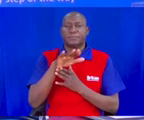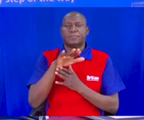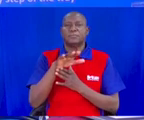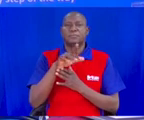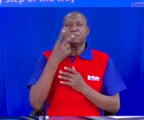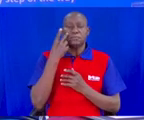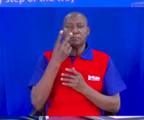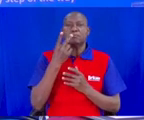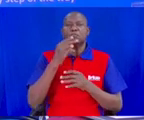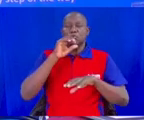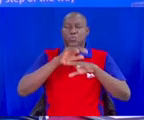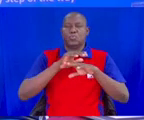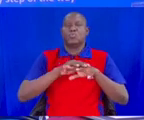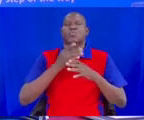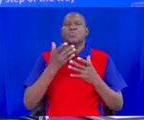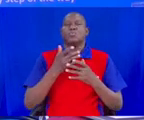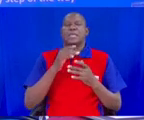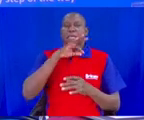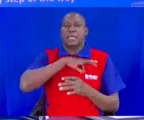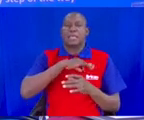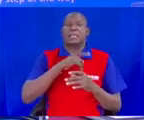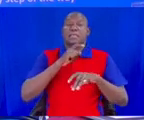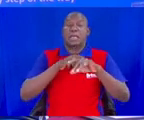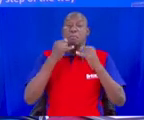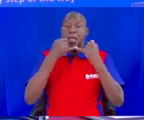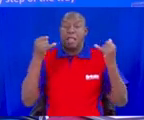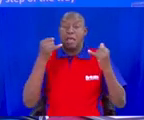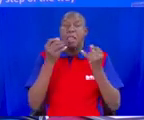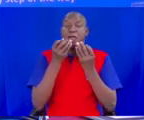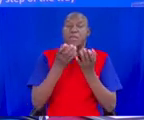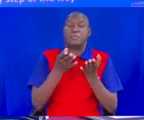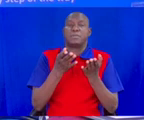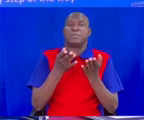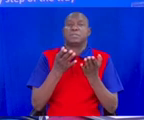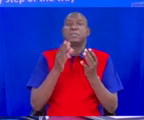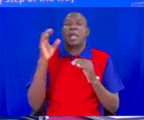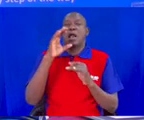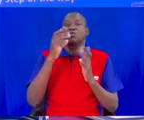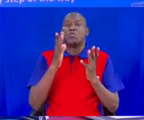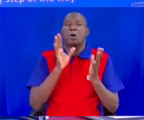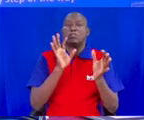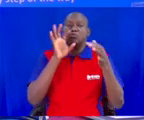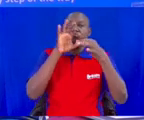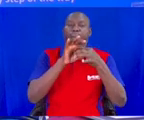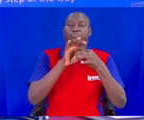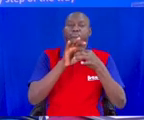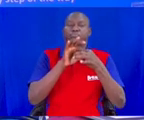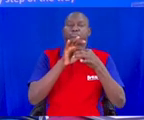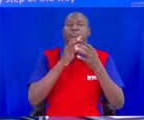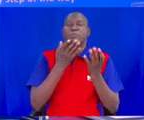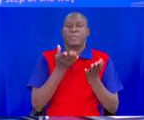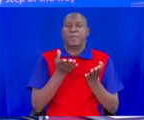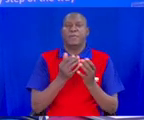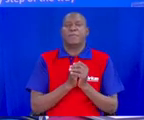some efficiency gains in terms of timelines and the ability of customers to be able to engage and to self-serve. The